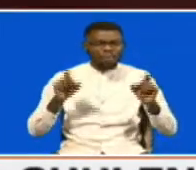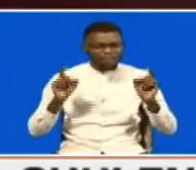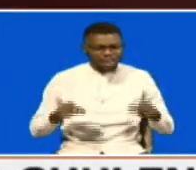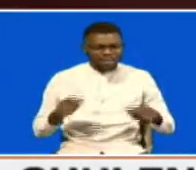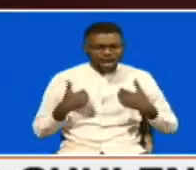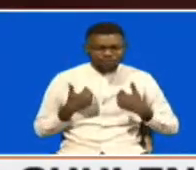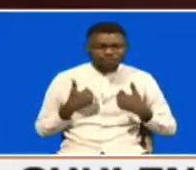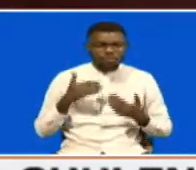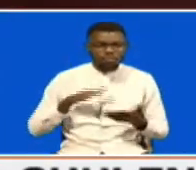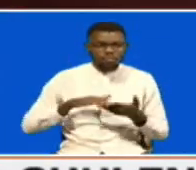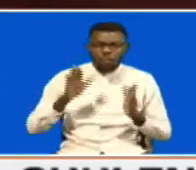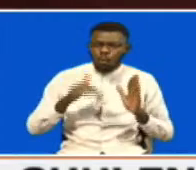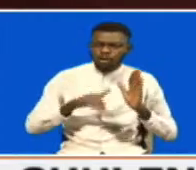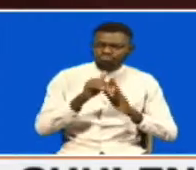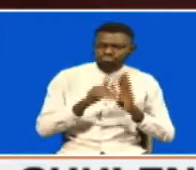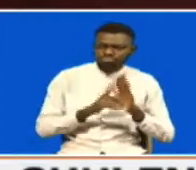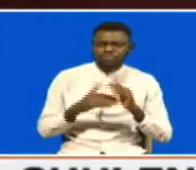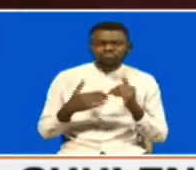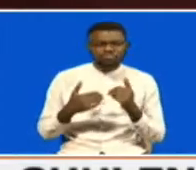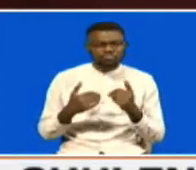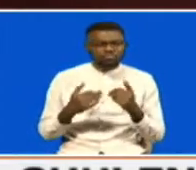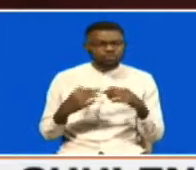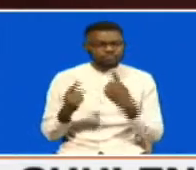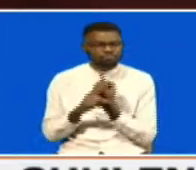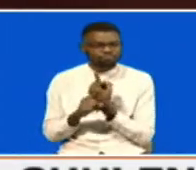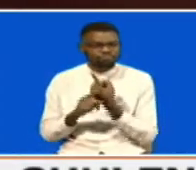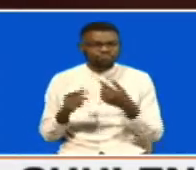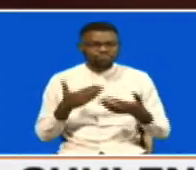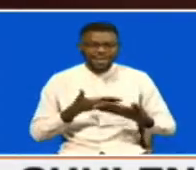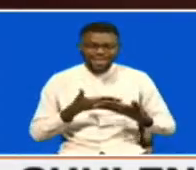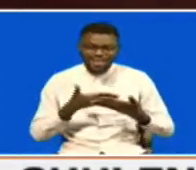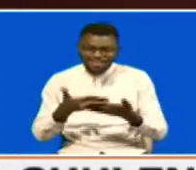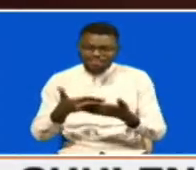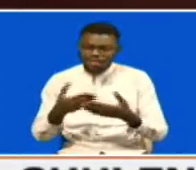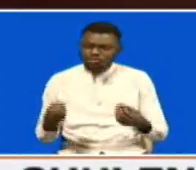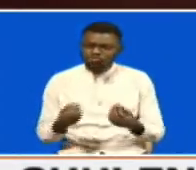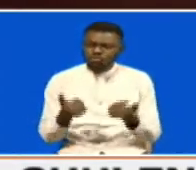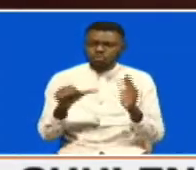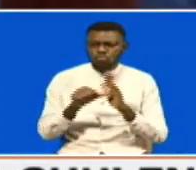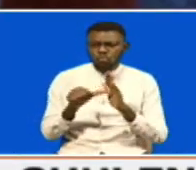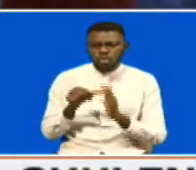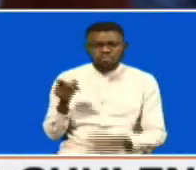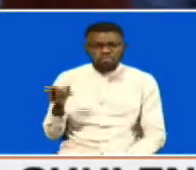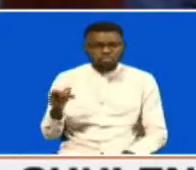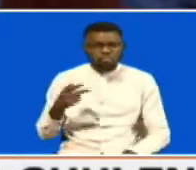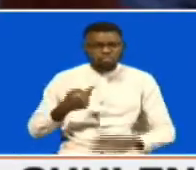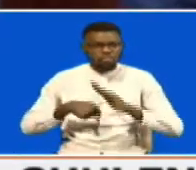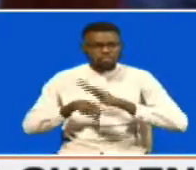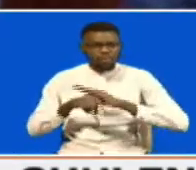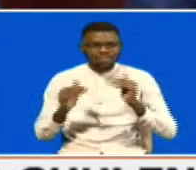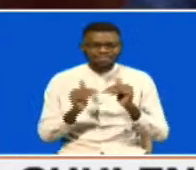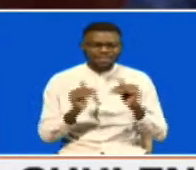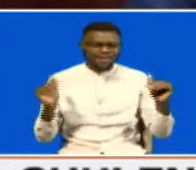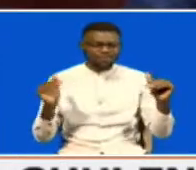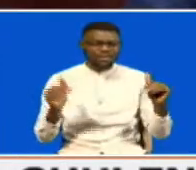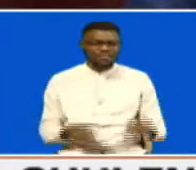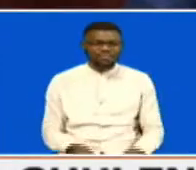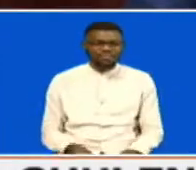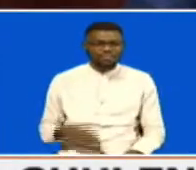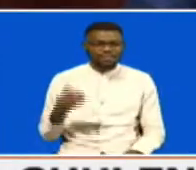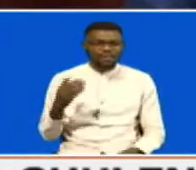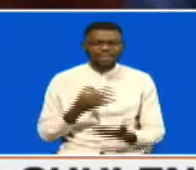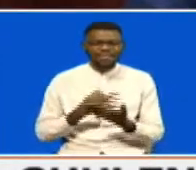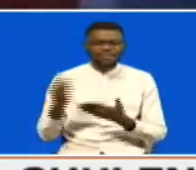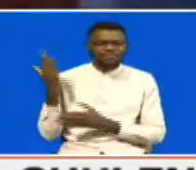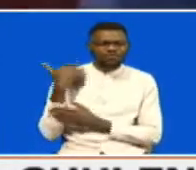more pronounced, so that we really try to curb it from the primary level. We had a meeting, I think, 3 weeks